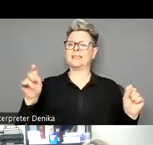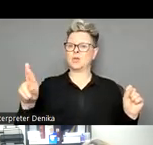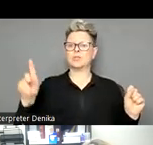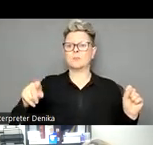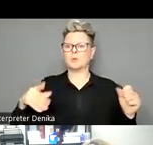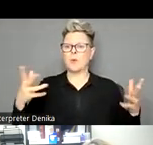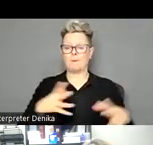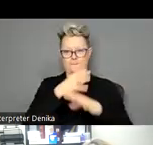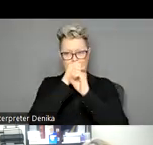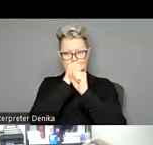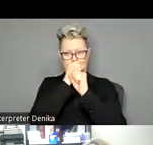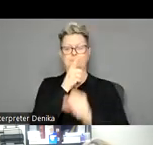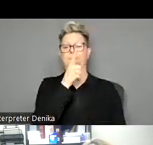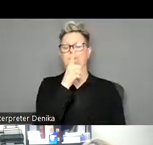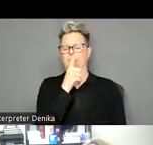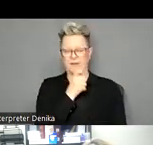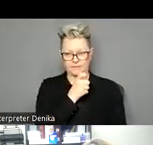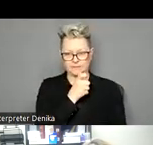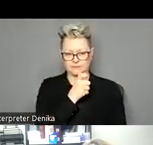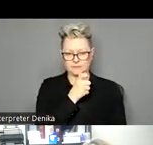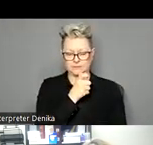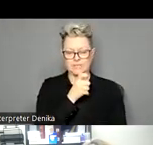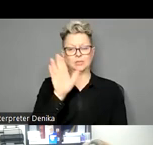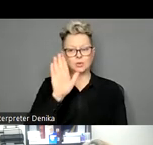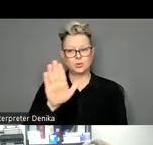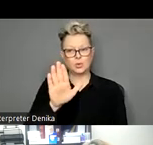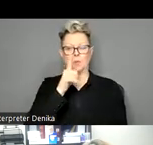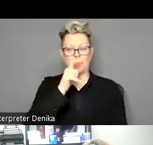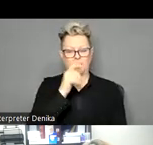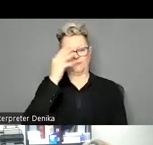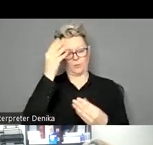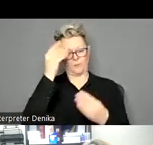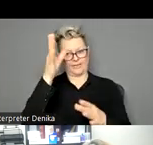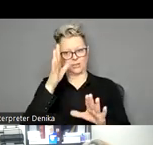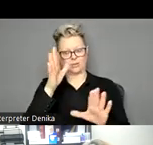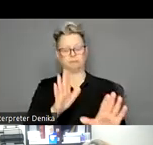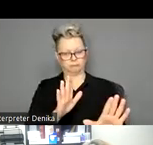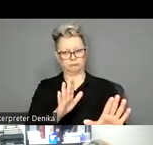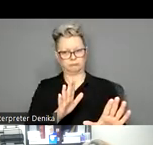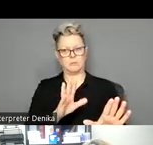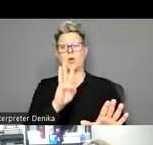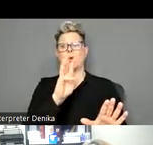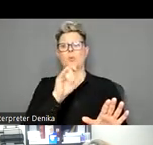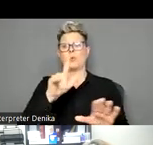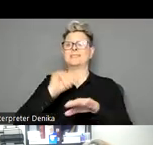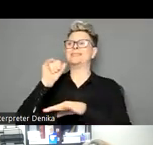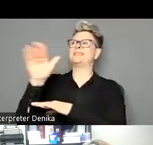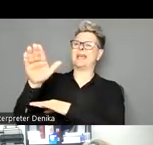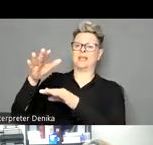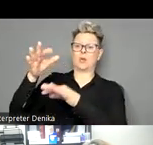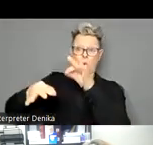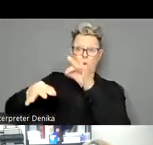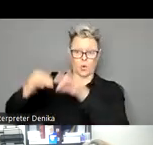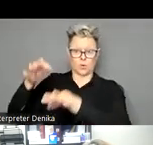private, okay? It's your document. Now, once a will is submitted to court for probate, it does become